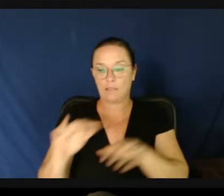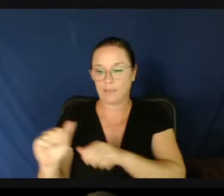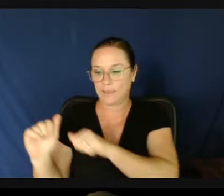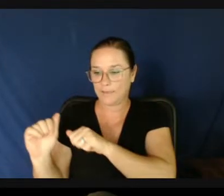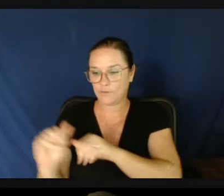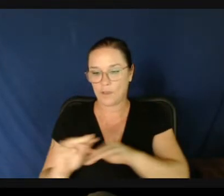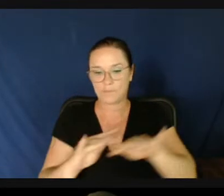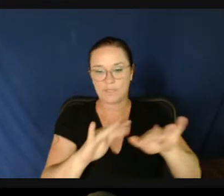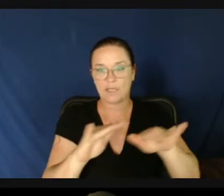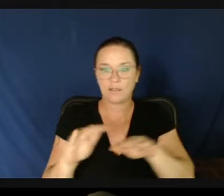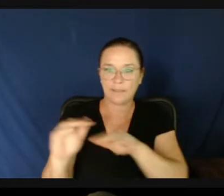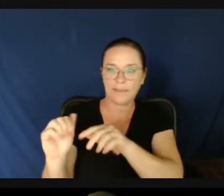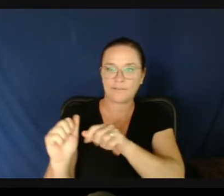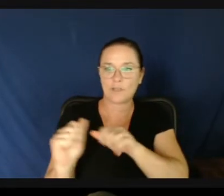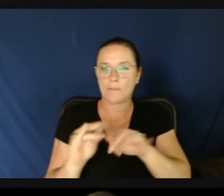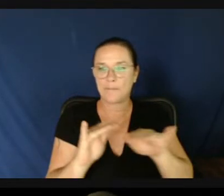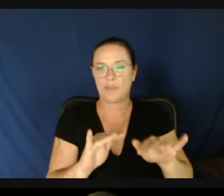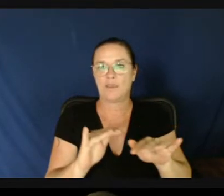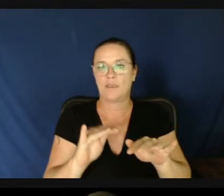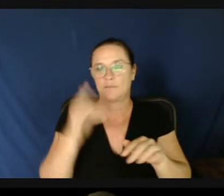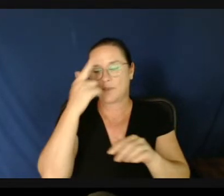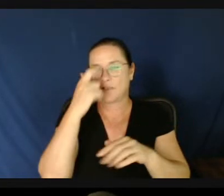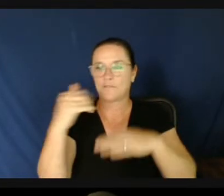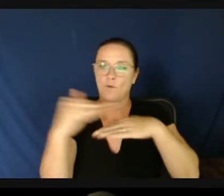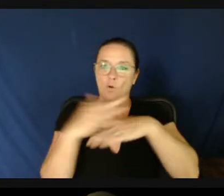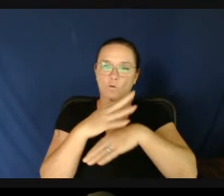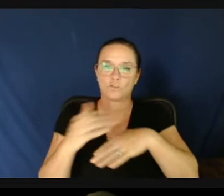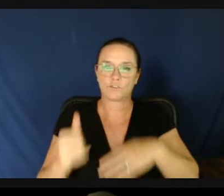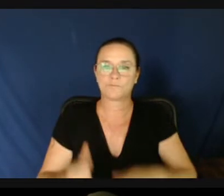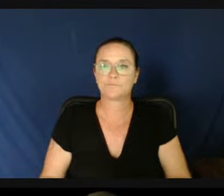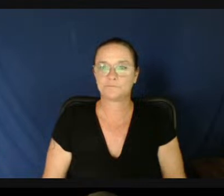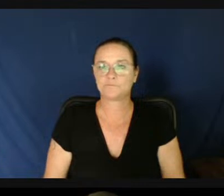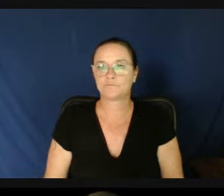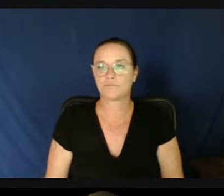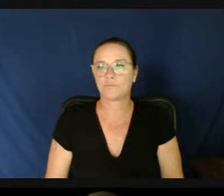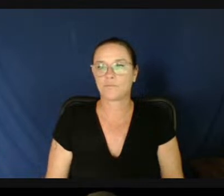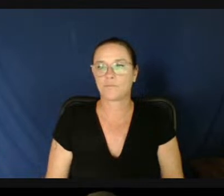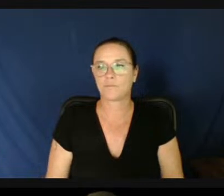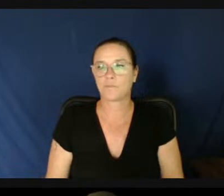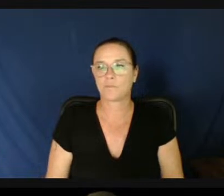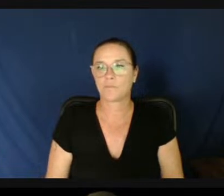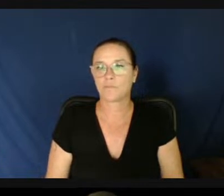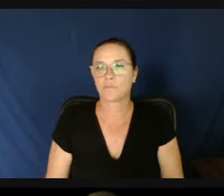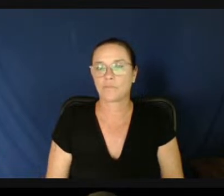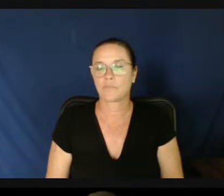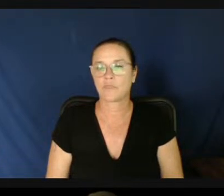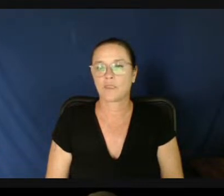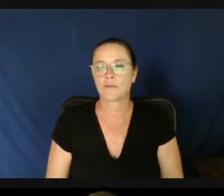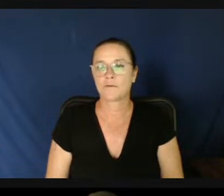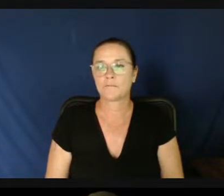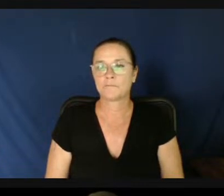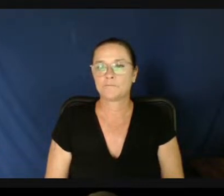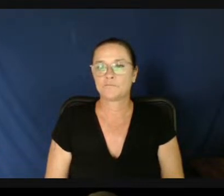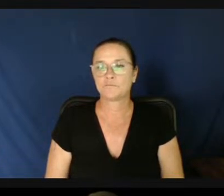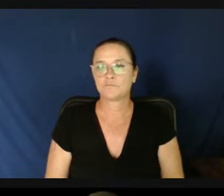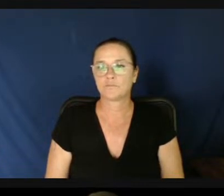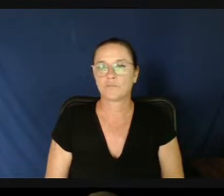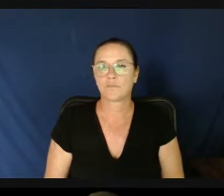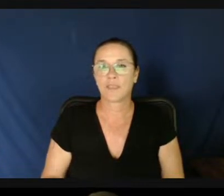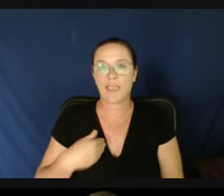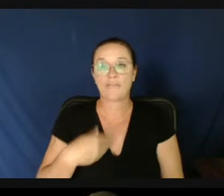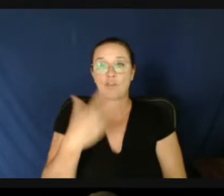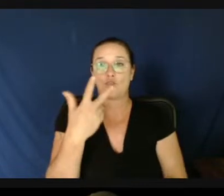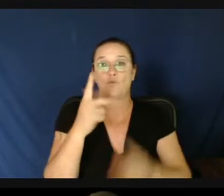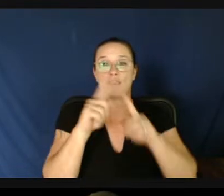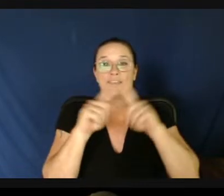that constant working by the ocean there. With the difference being that there actually are 3 different